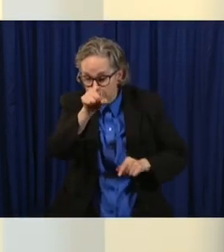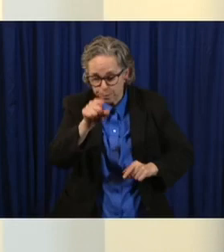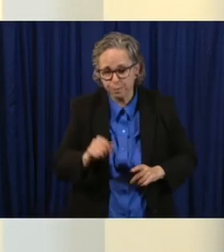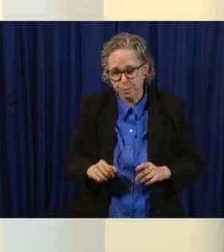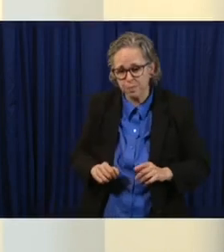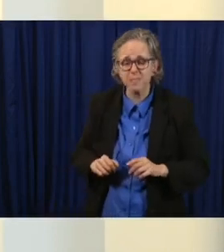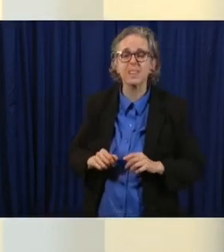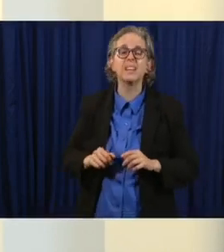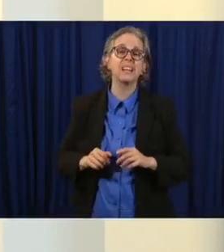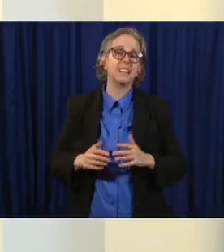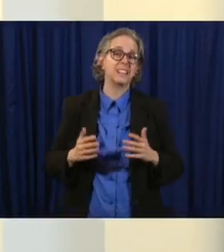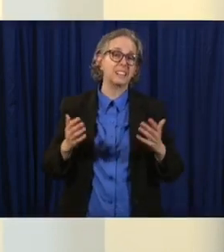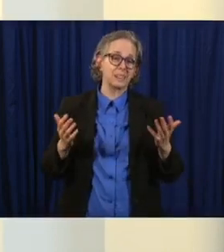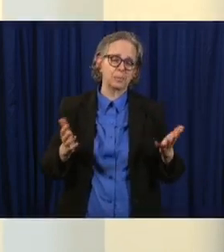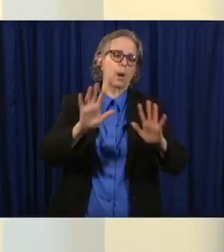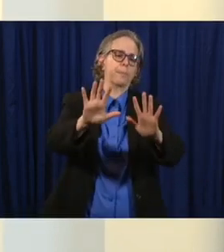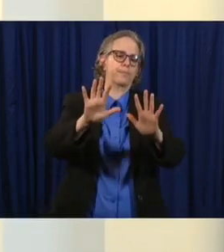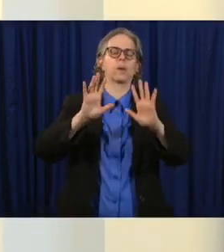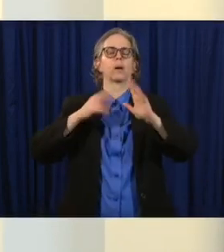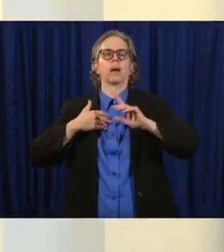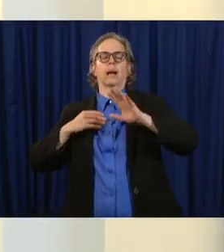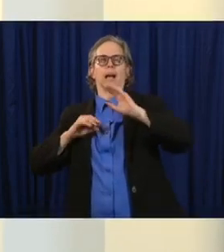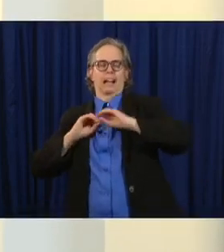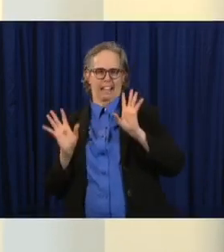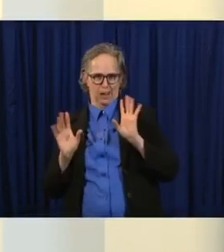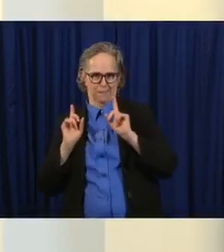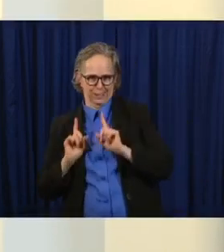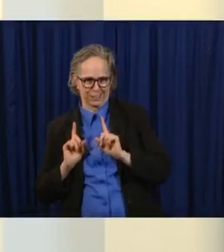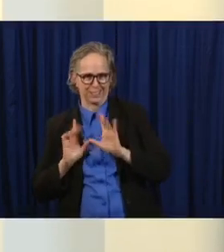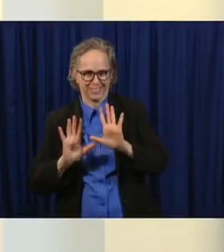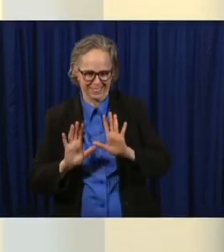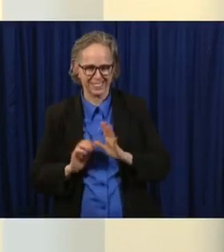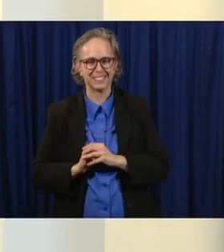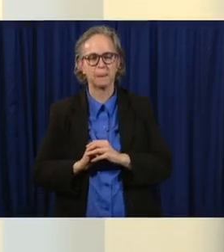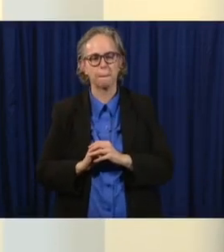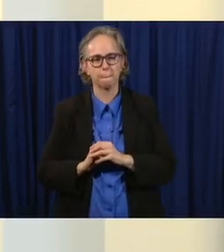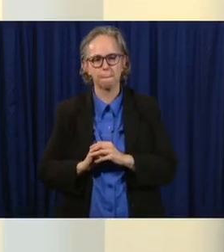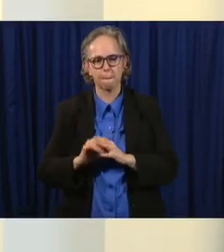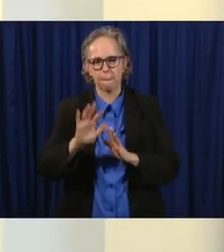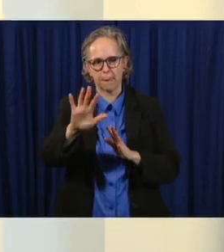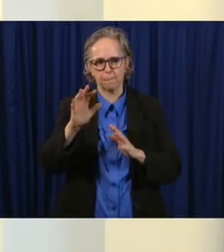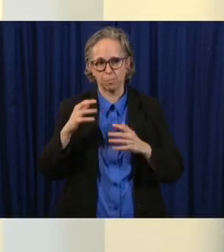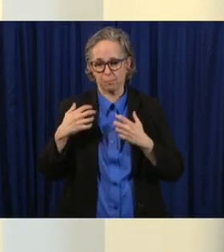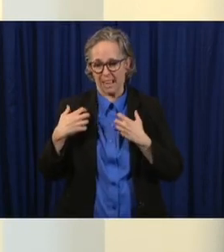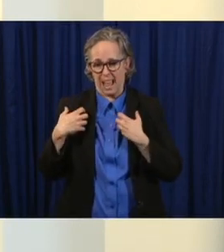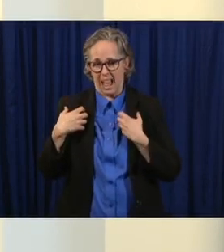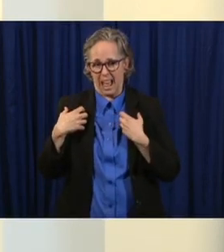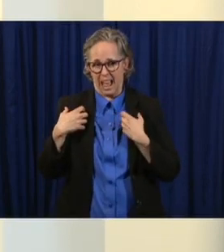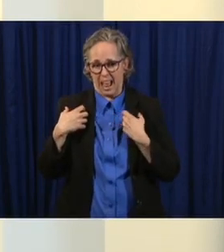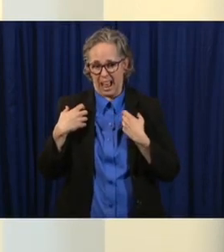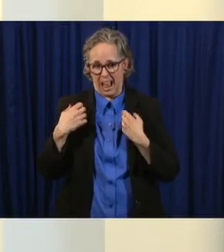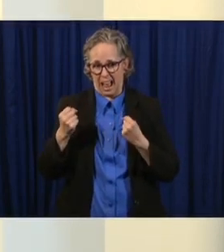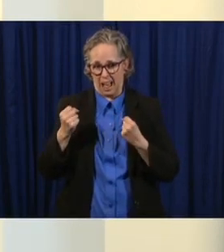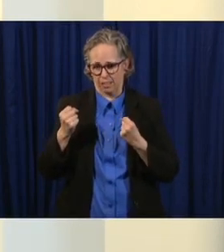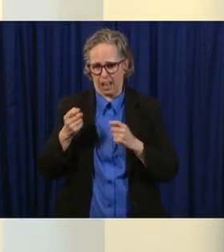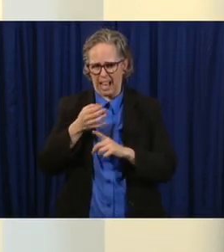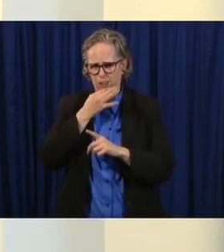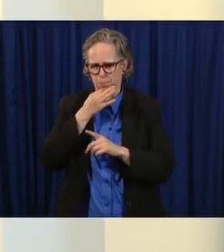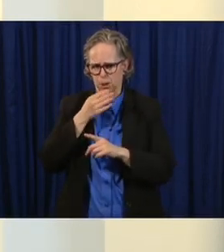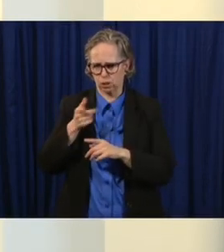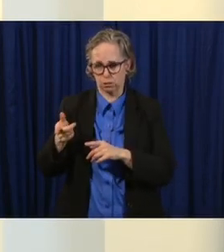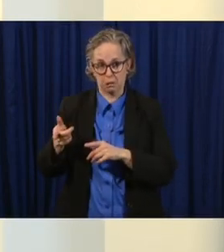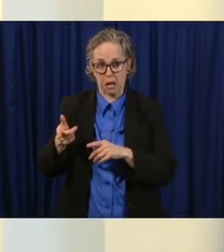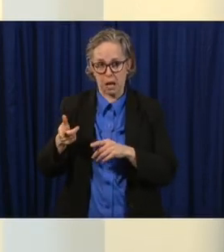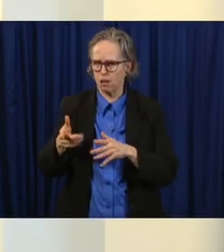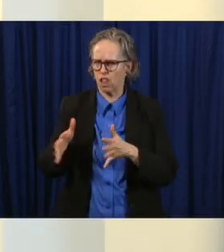I want it to be clear that health isn't nervous. We are not afraid. We are more determined than